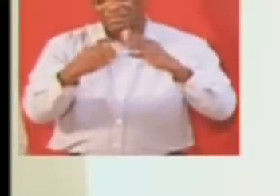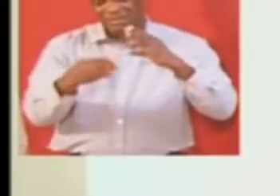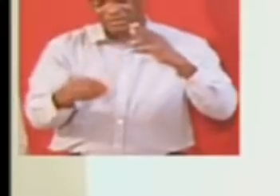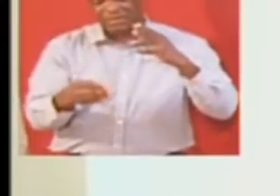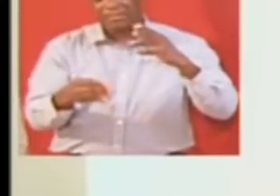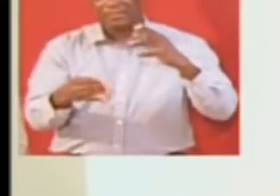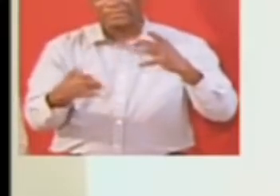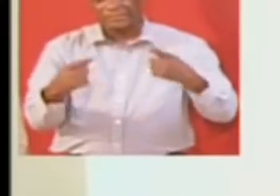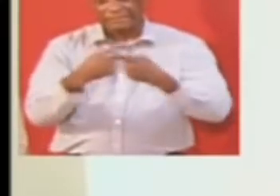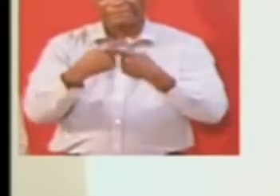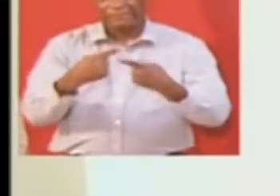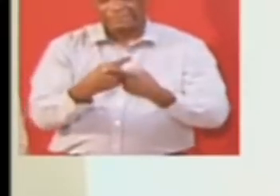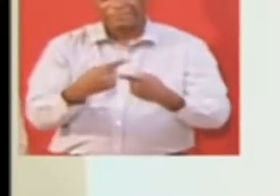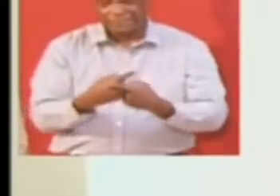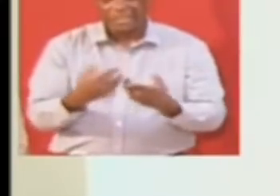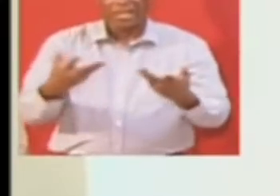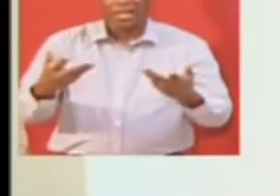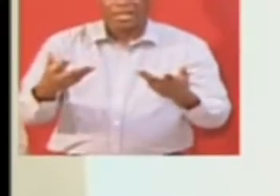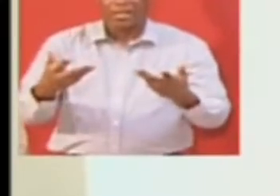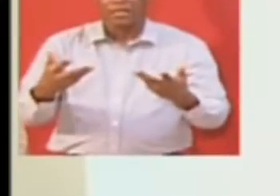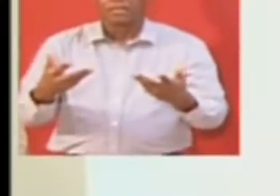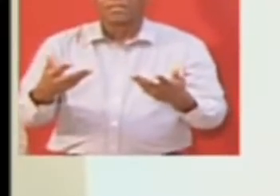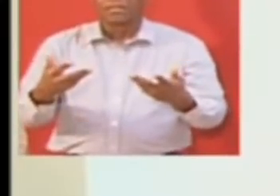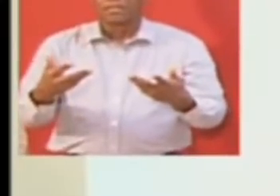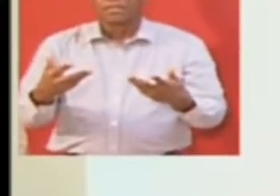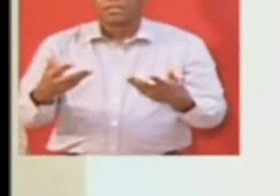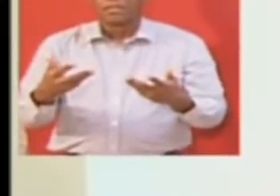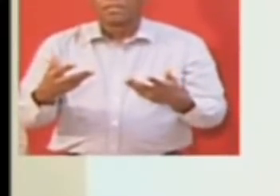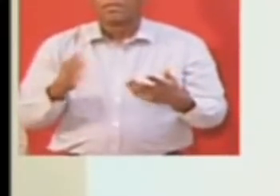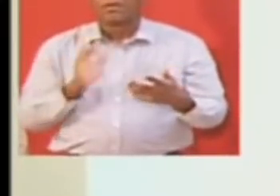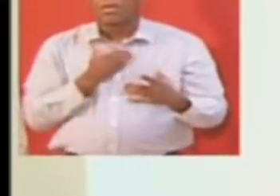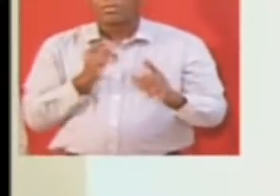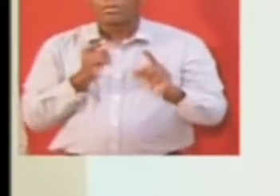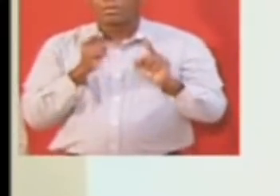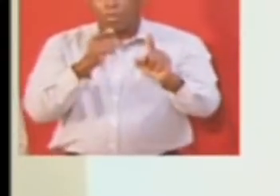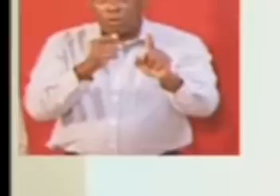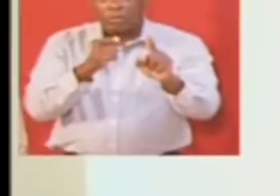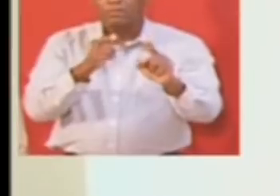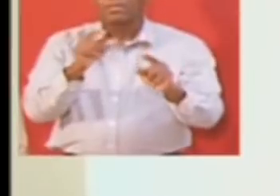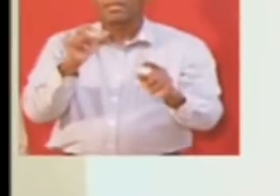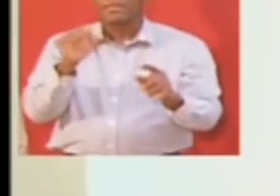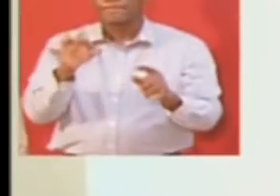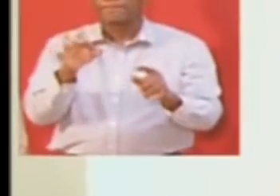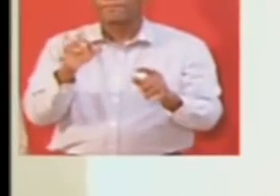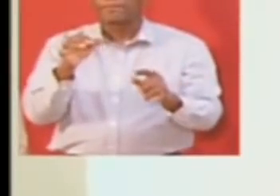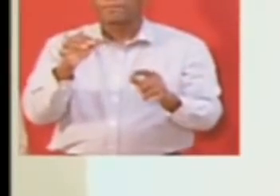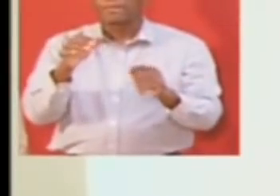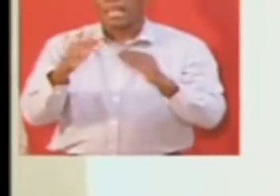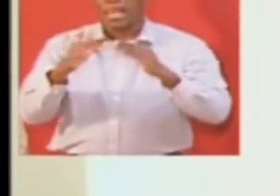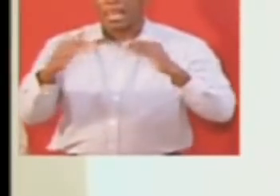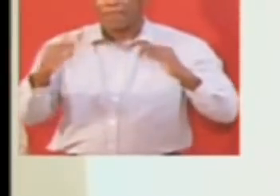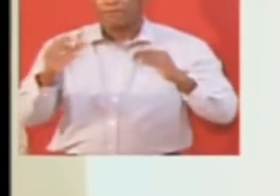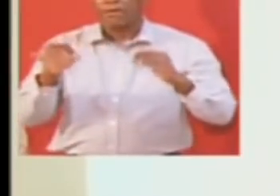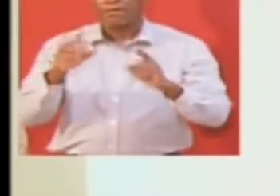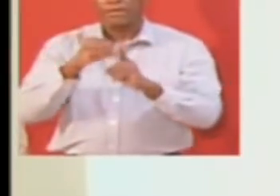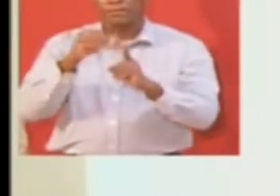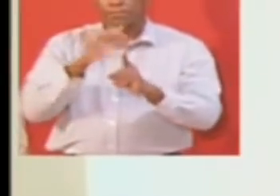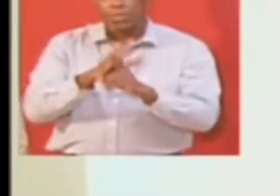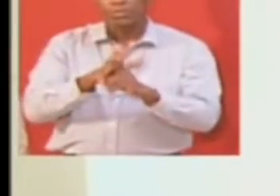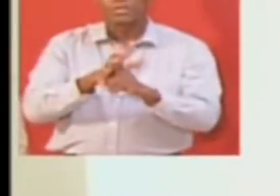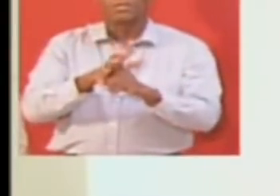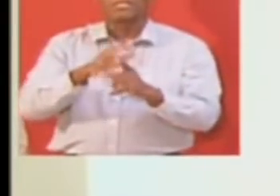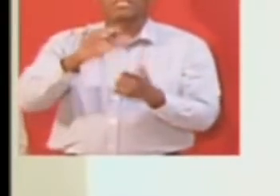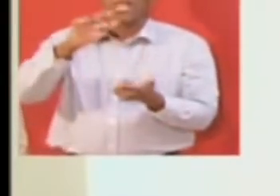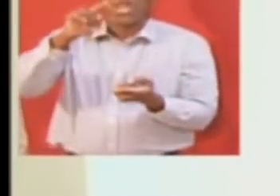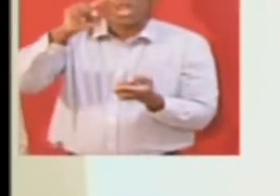infection, the level of exposure should be relatively low if the national infection